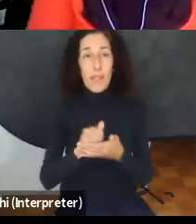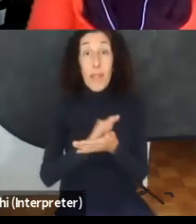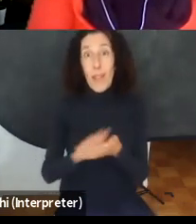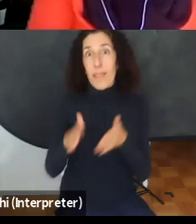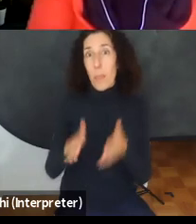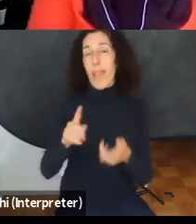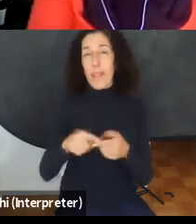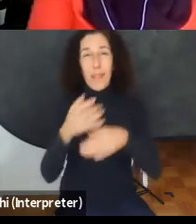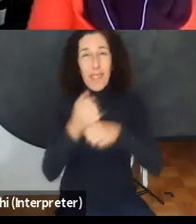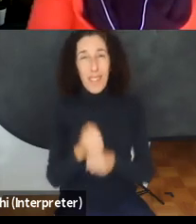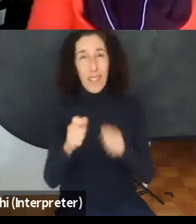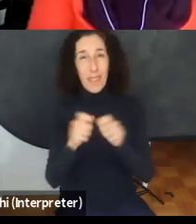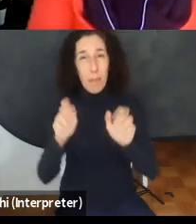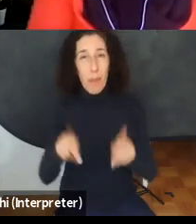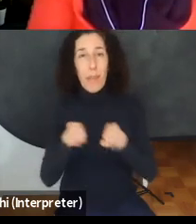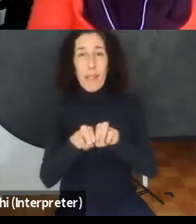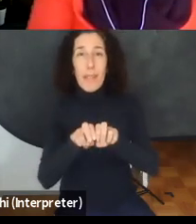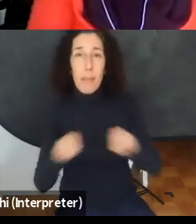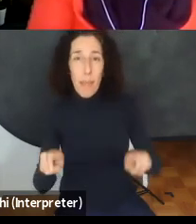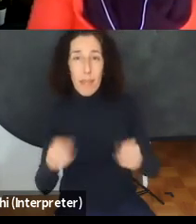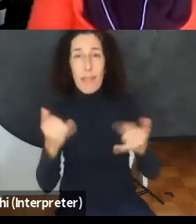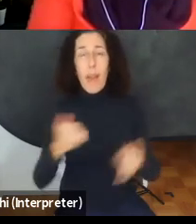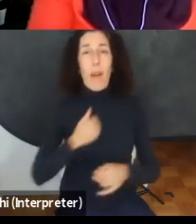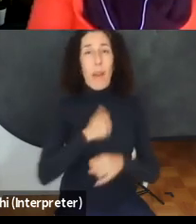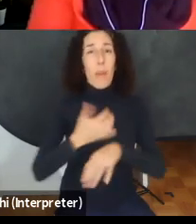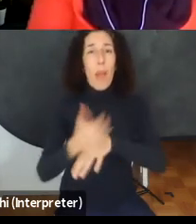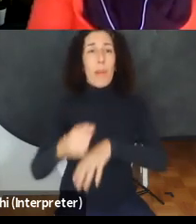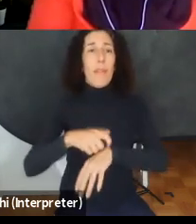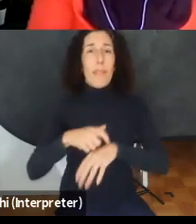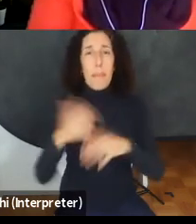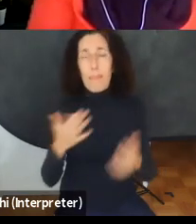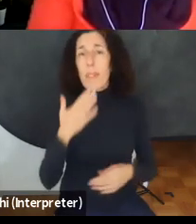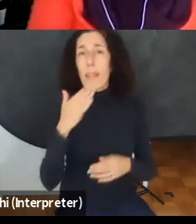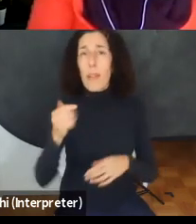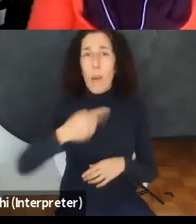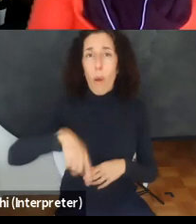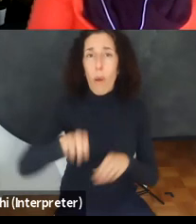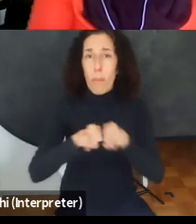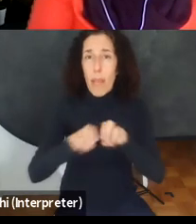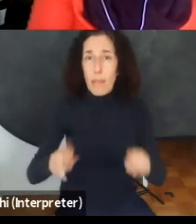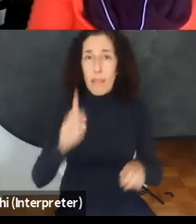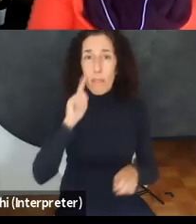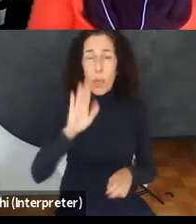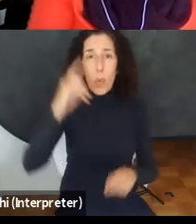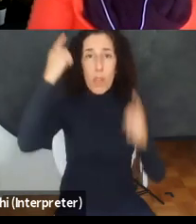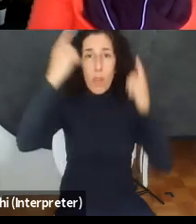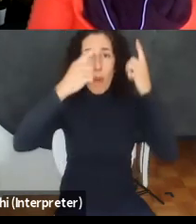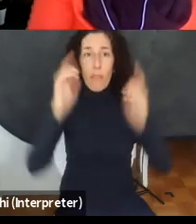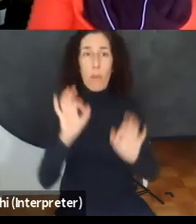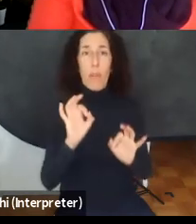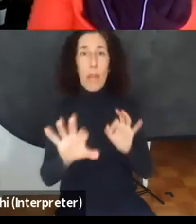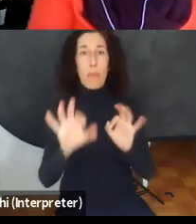to sum up this panel. We have reached the end of our time. I want to thank all the panelists for their thoughtful contributions and